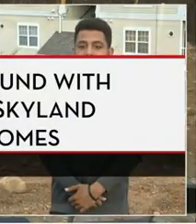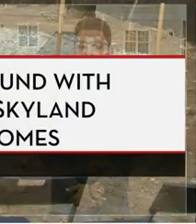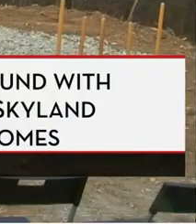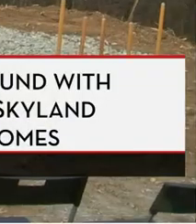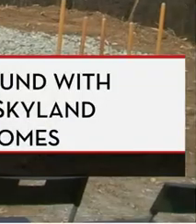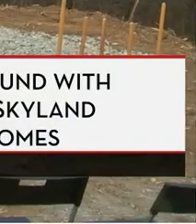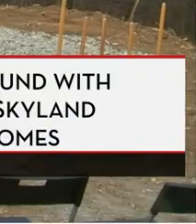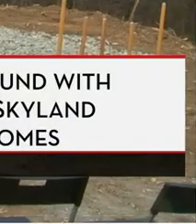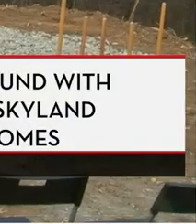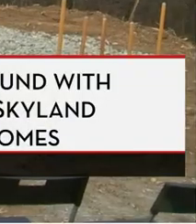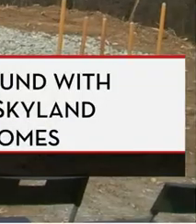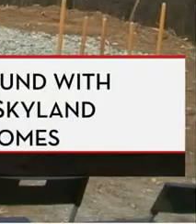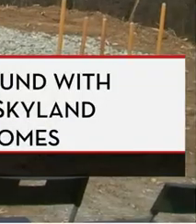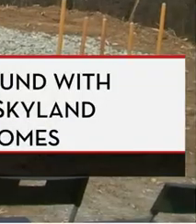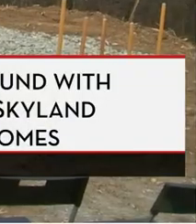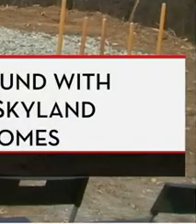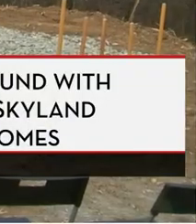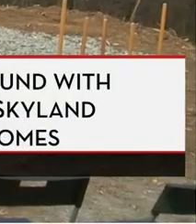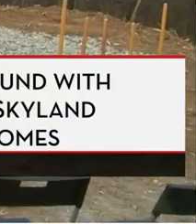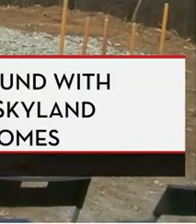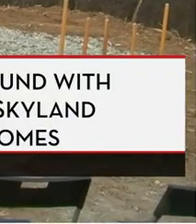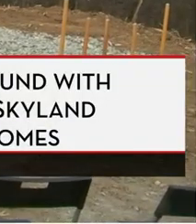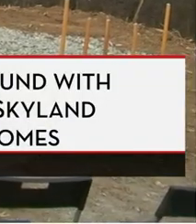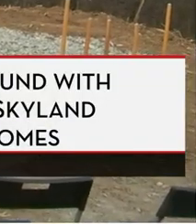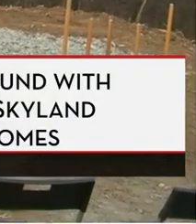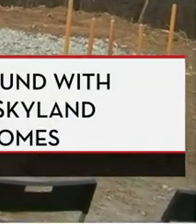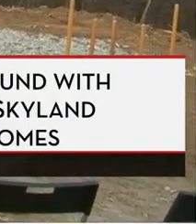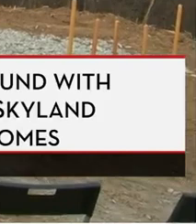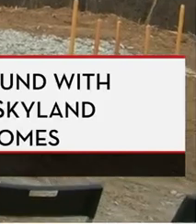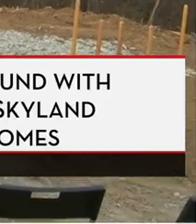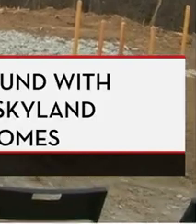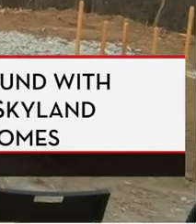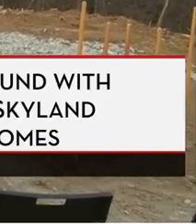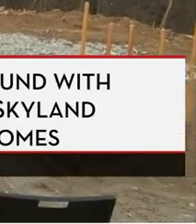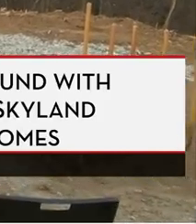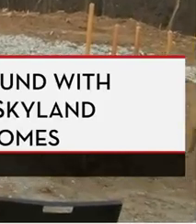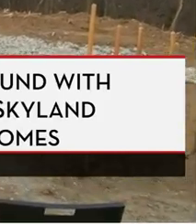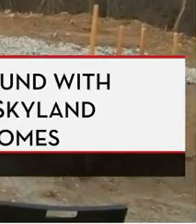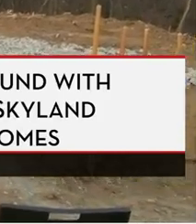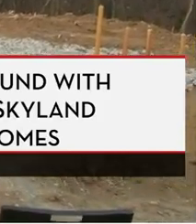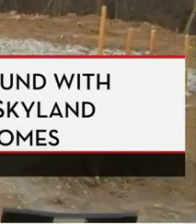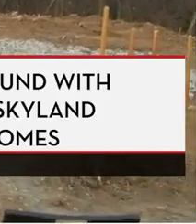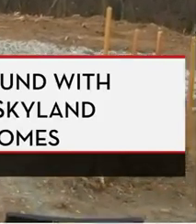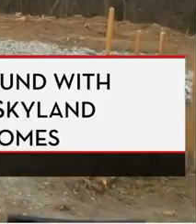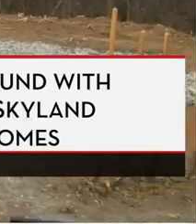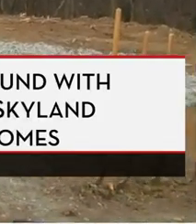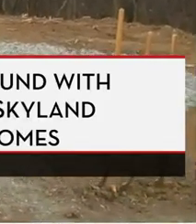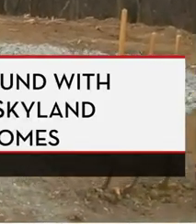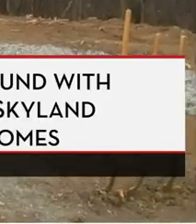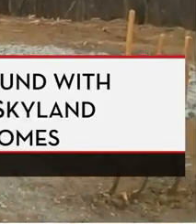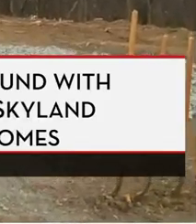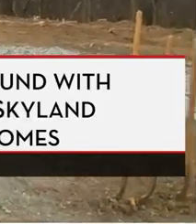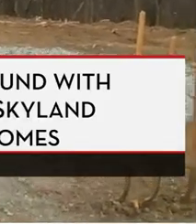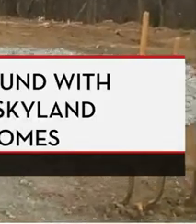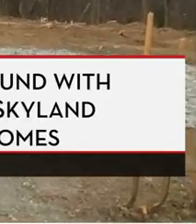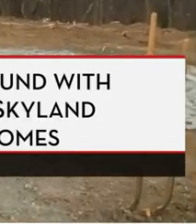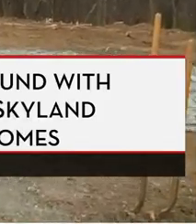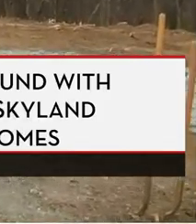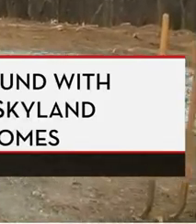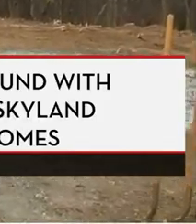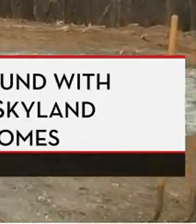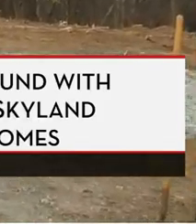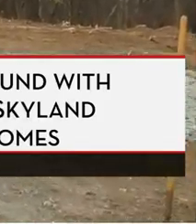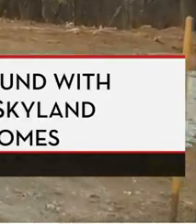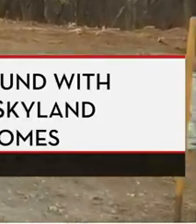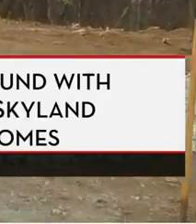Good morning, everyone. Can everyone hear me? Okay. I'm Susan Slater. I'm President and CEO of Habitat for Humanity